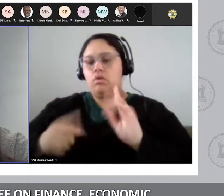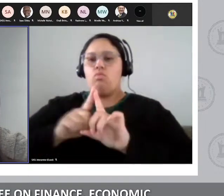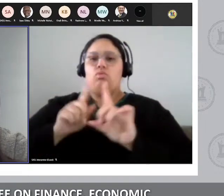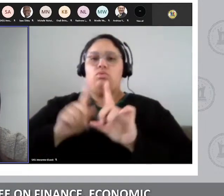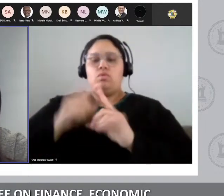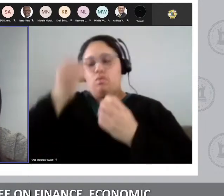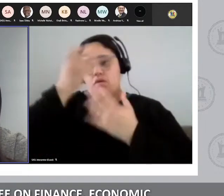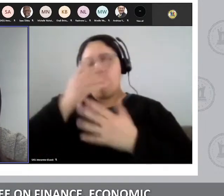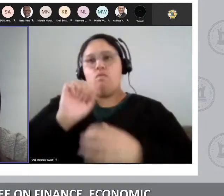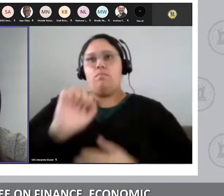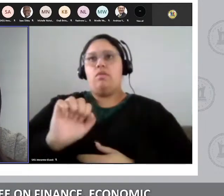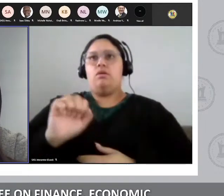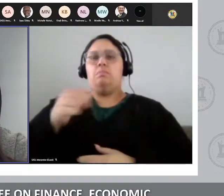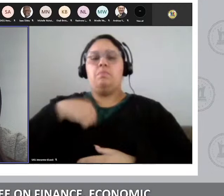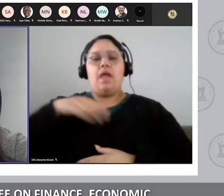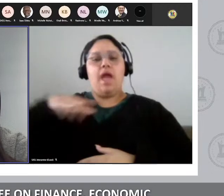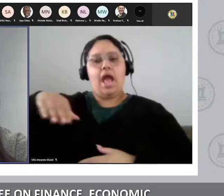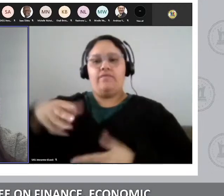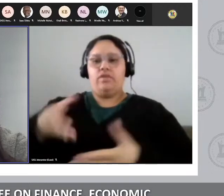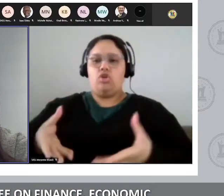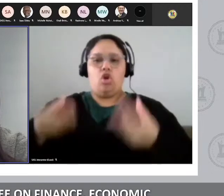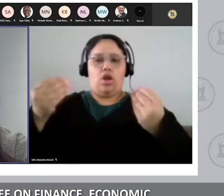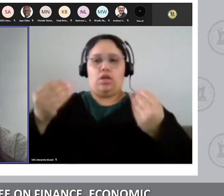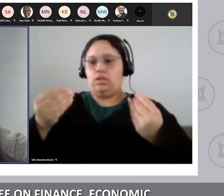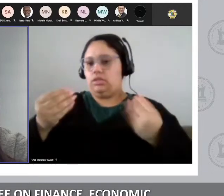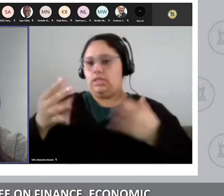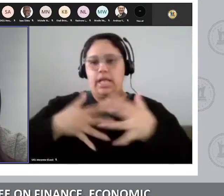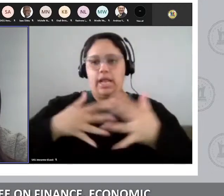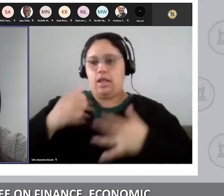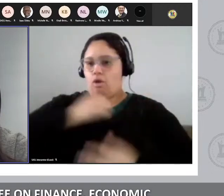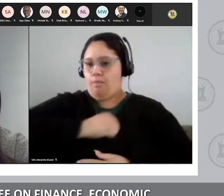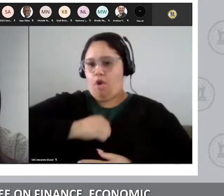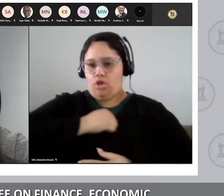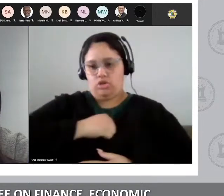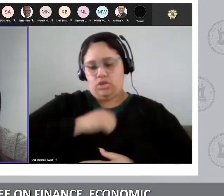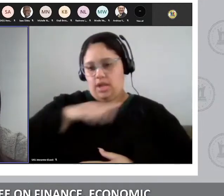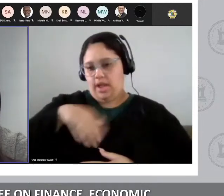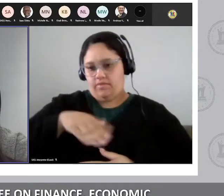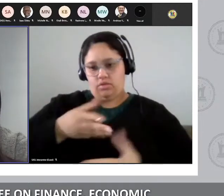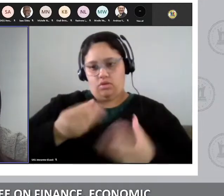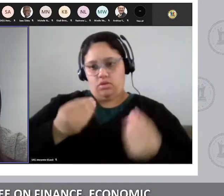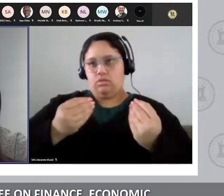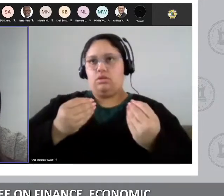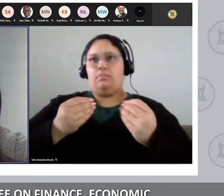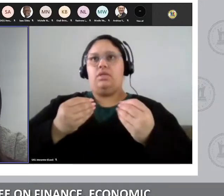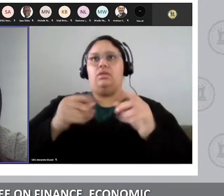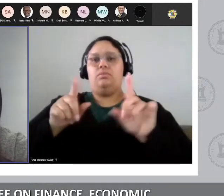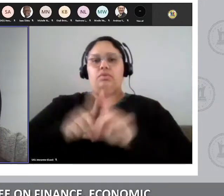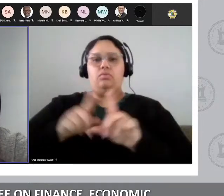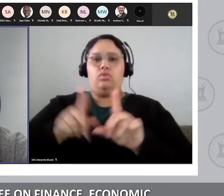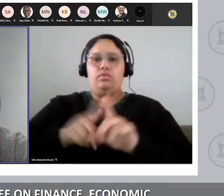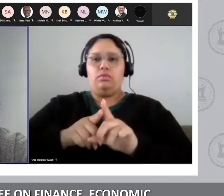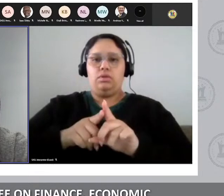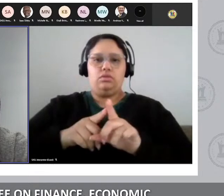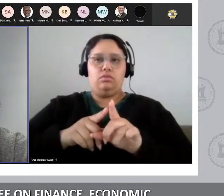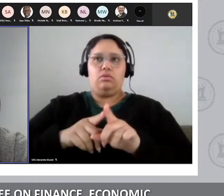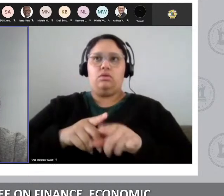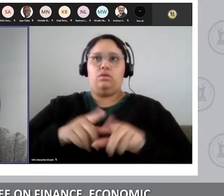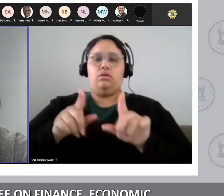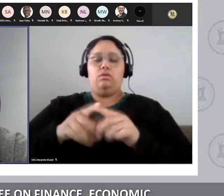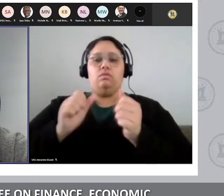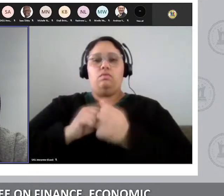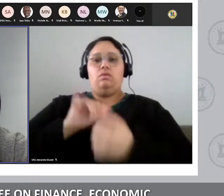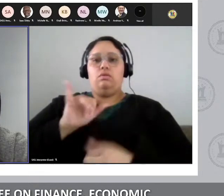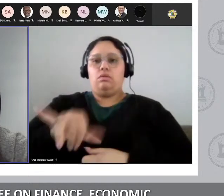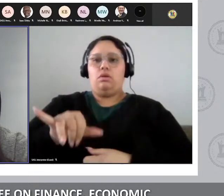also just noting I haven't yet received or haven't received any apologies for today. So with that, I think